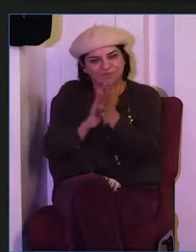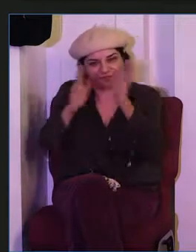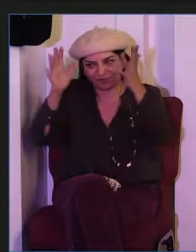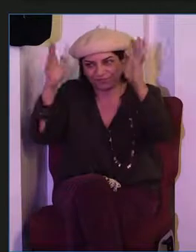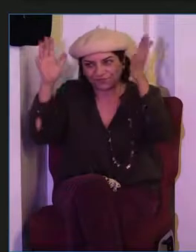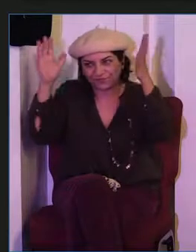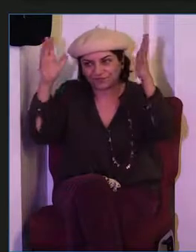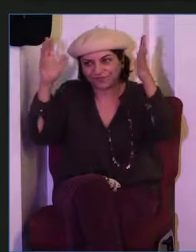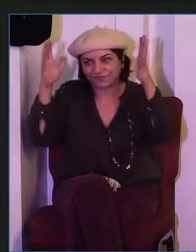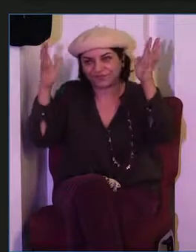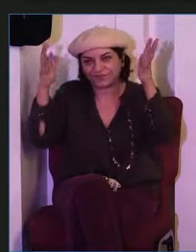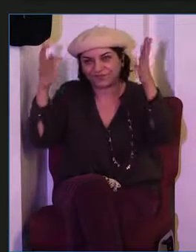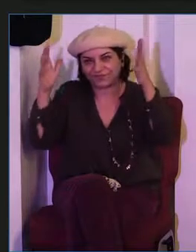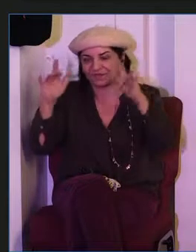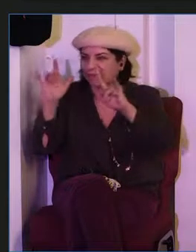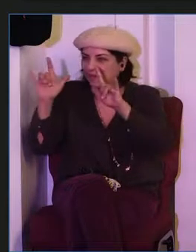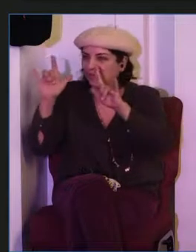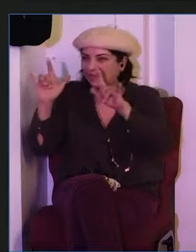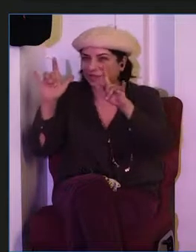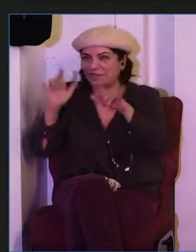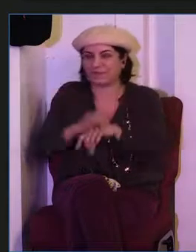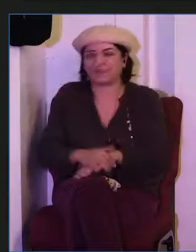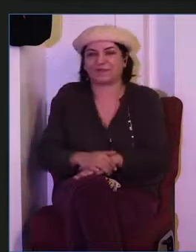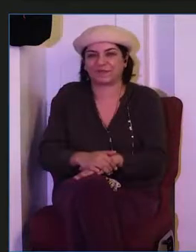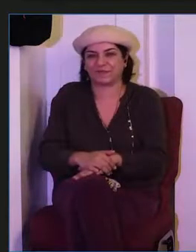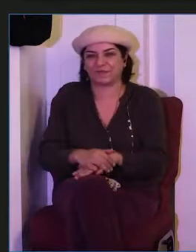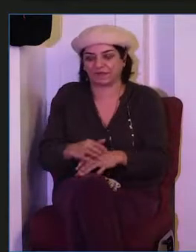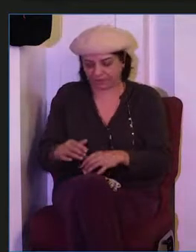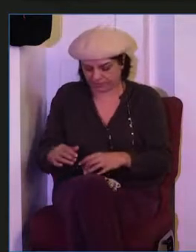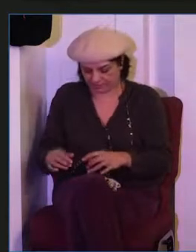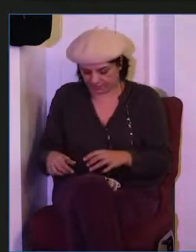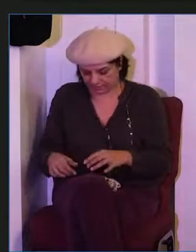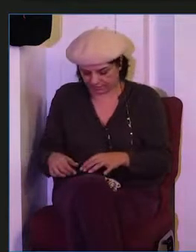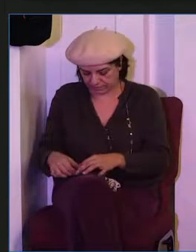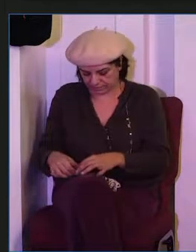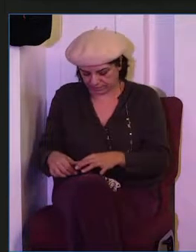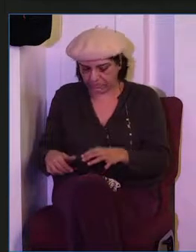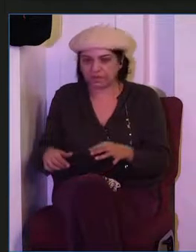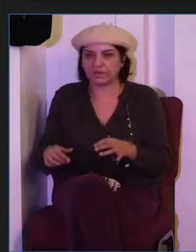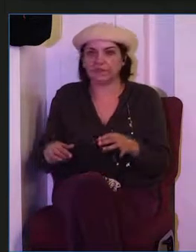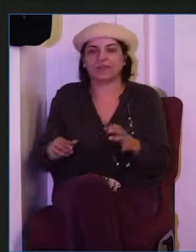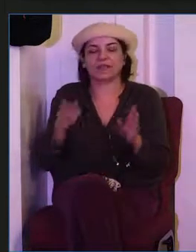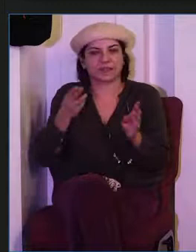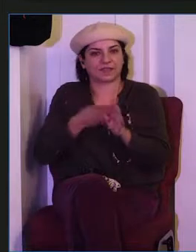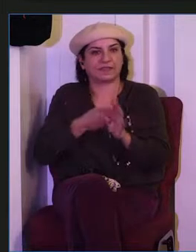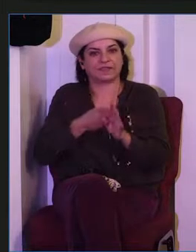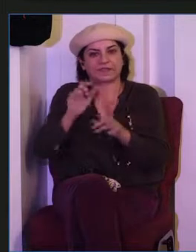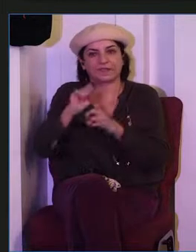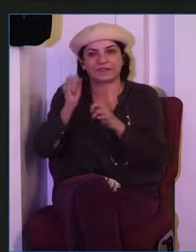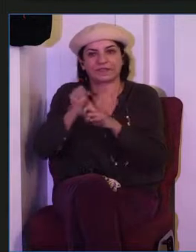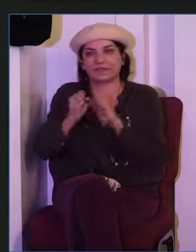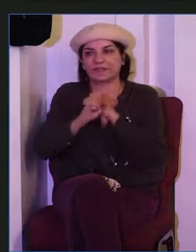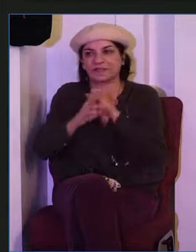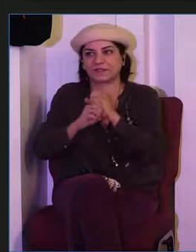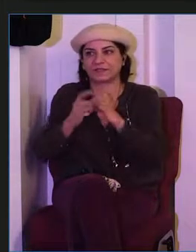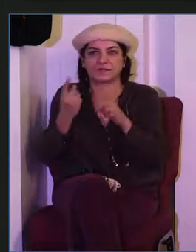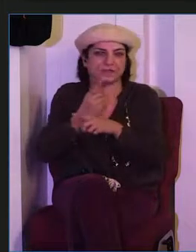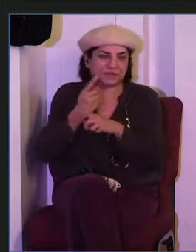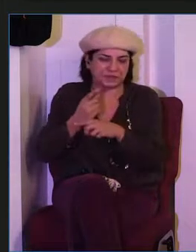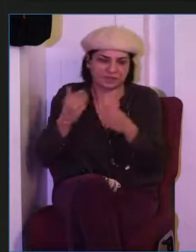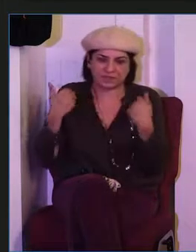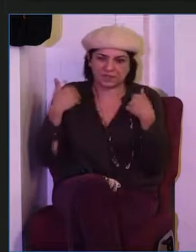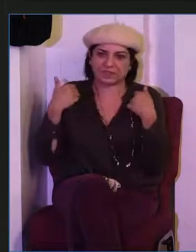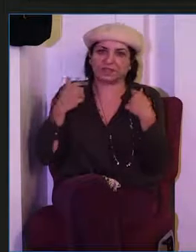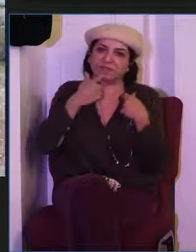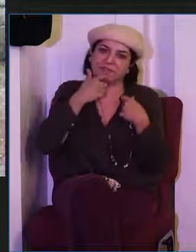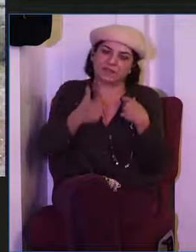we love you, Reverend. Yay, we love you, Wayne. He joins us on social media each Sunday and usually has a watch party going.